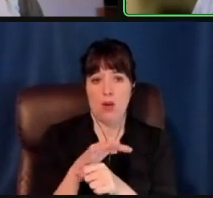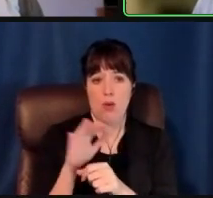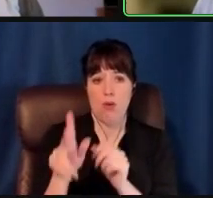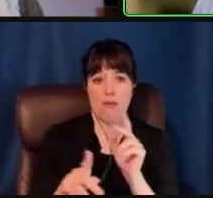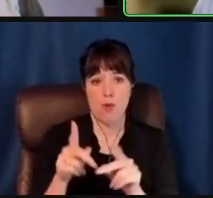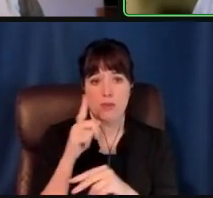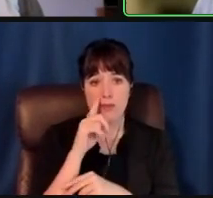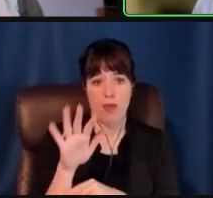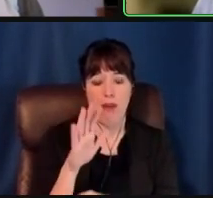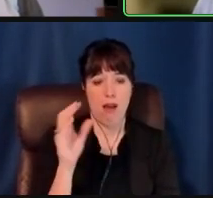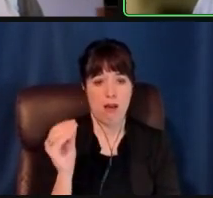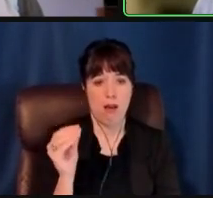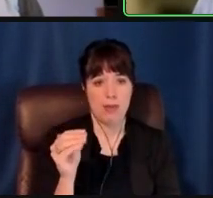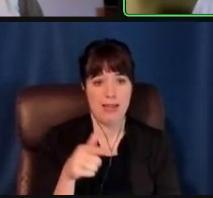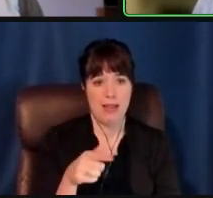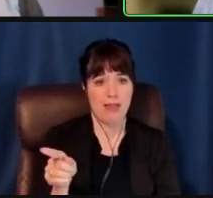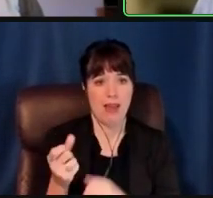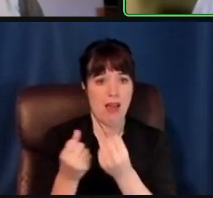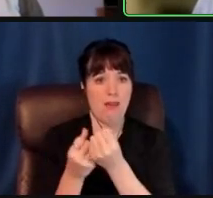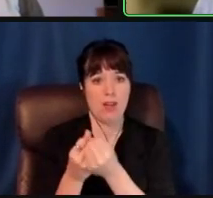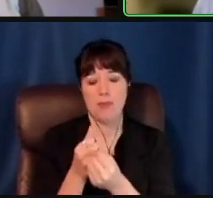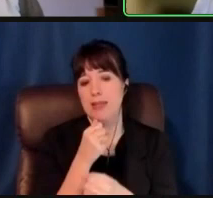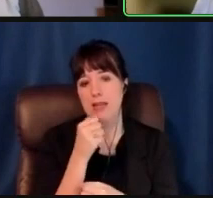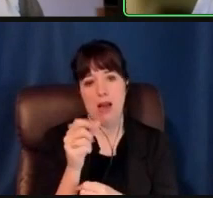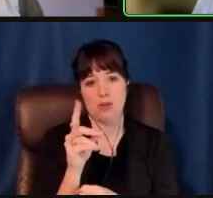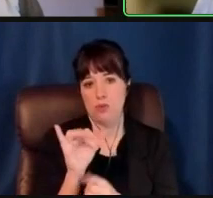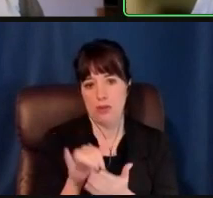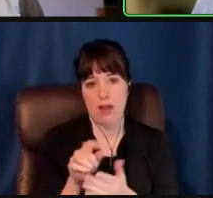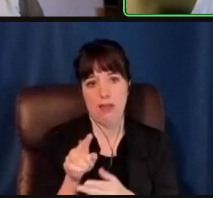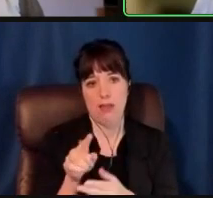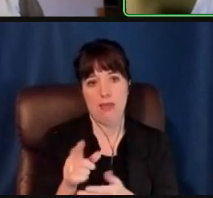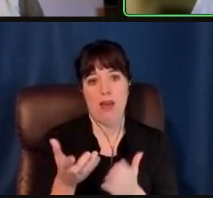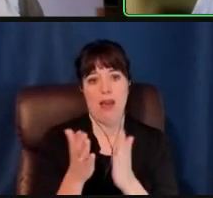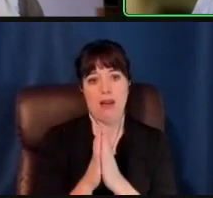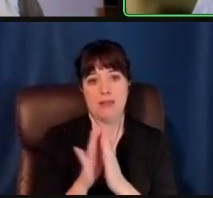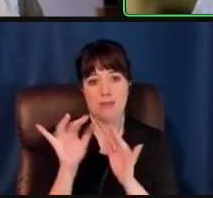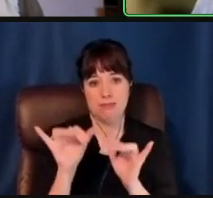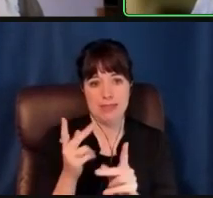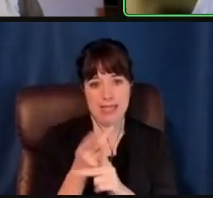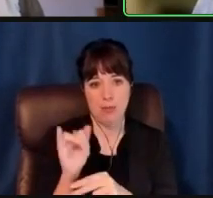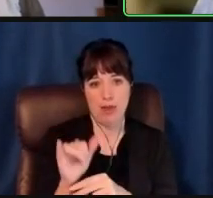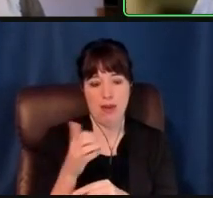company advocated not to do that. They advocated to keep that call